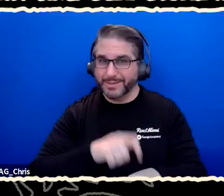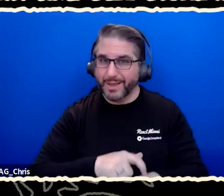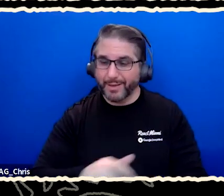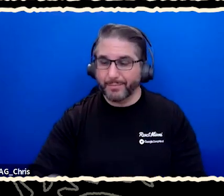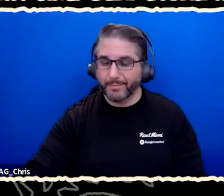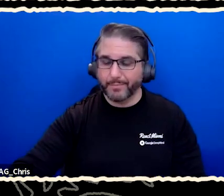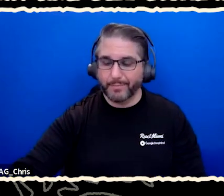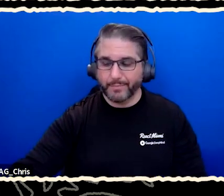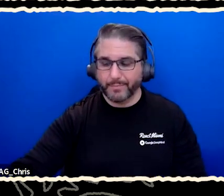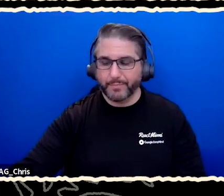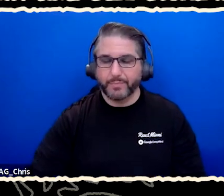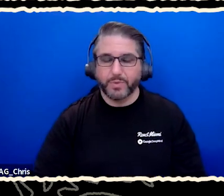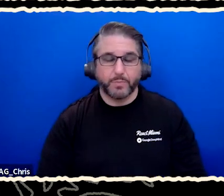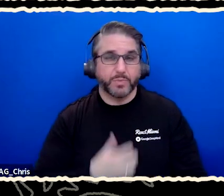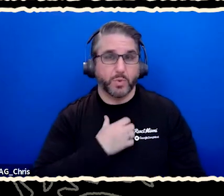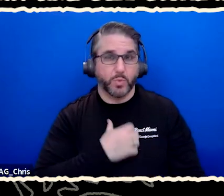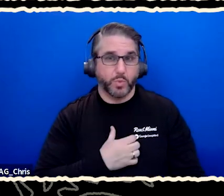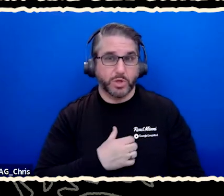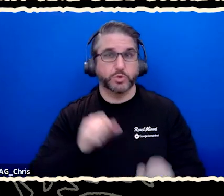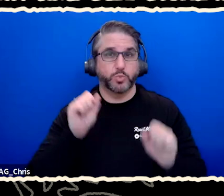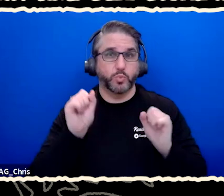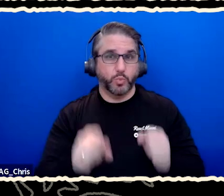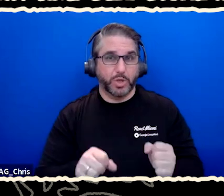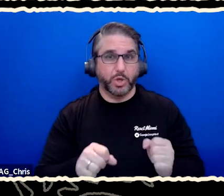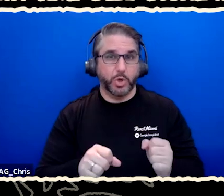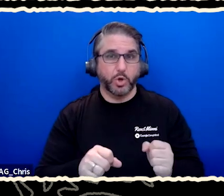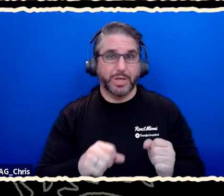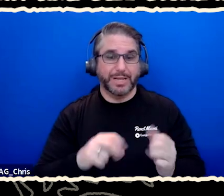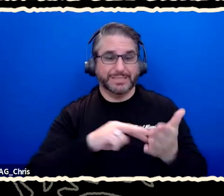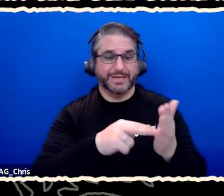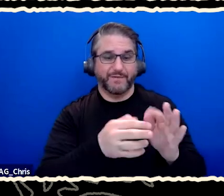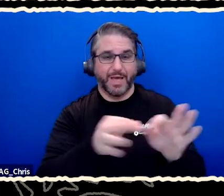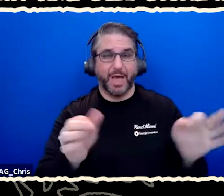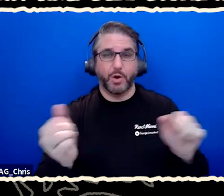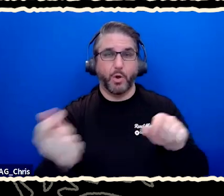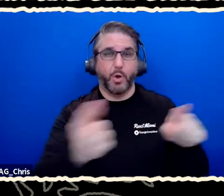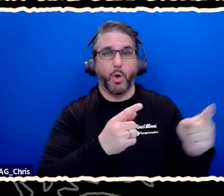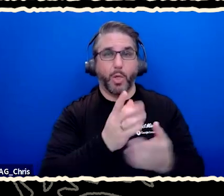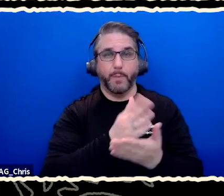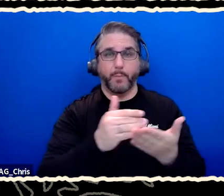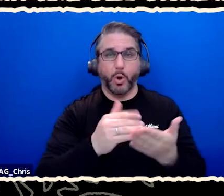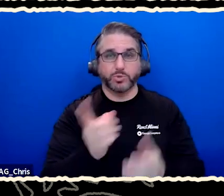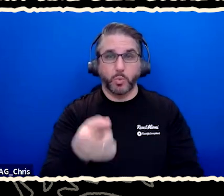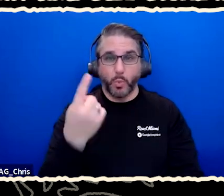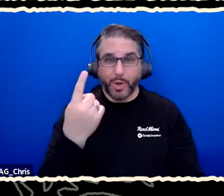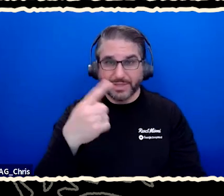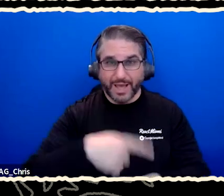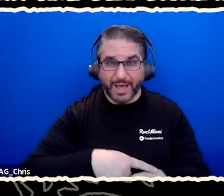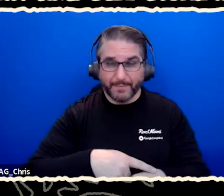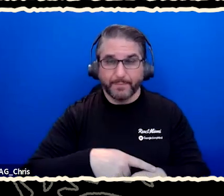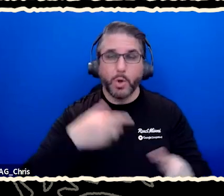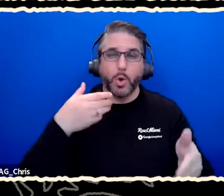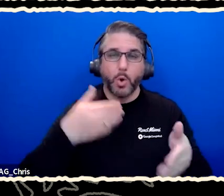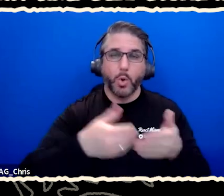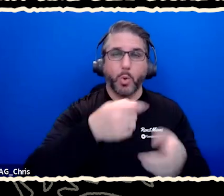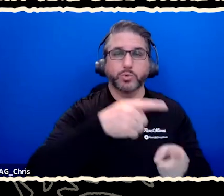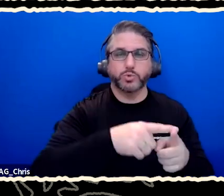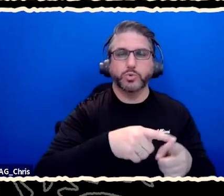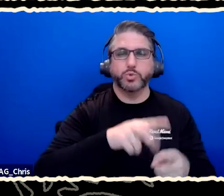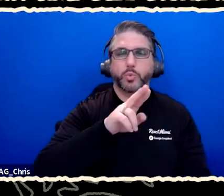So wouldn't it be nice if we could define all these common parts just once, closer to the root of the